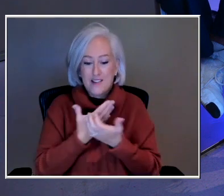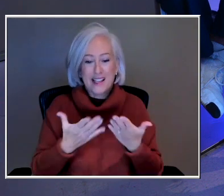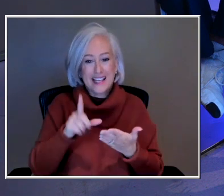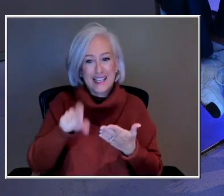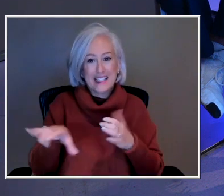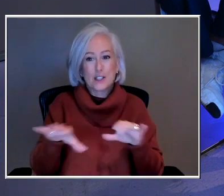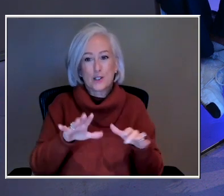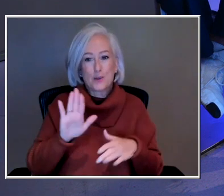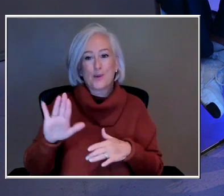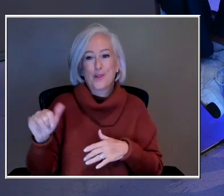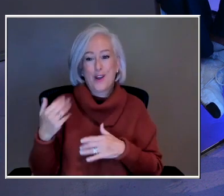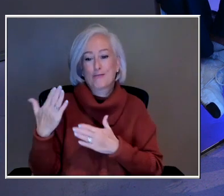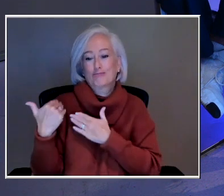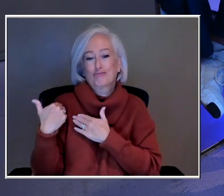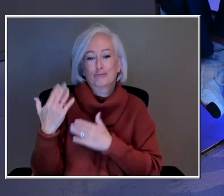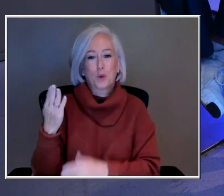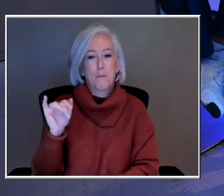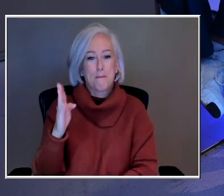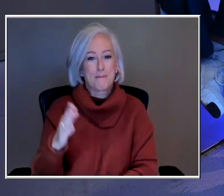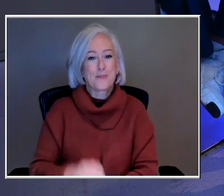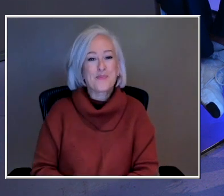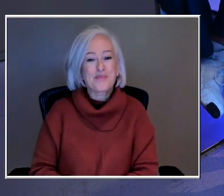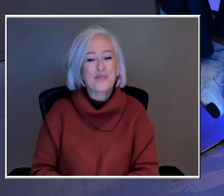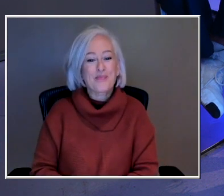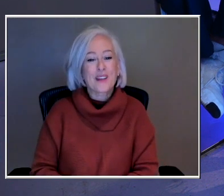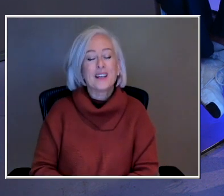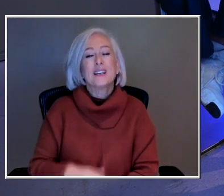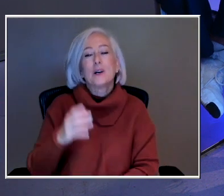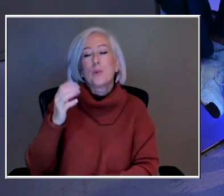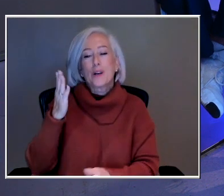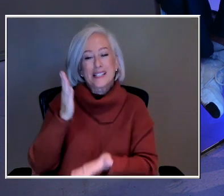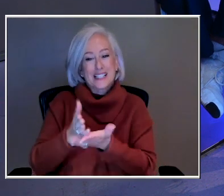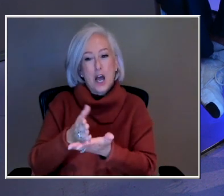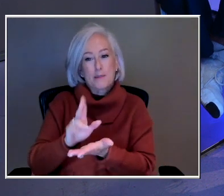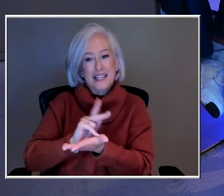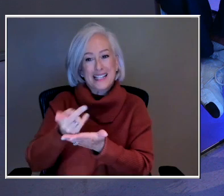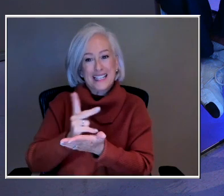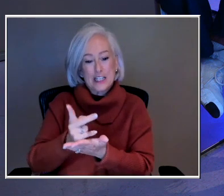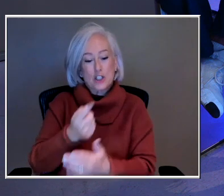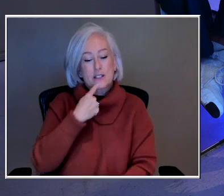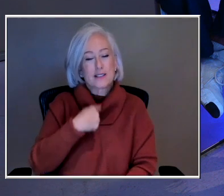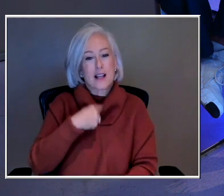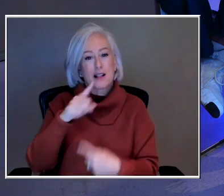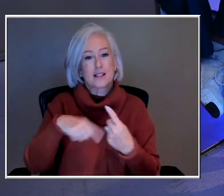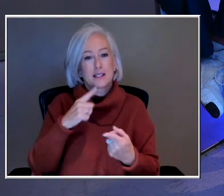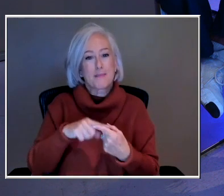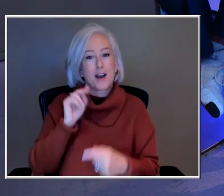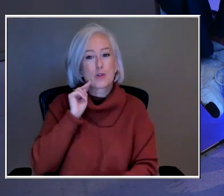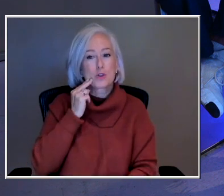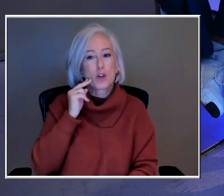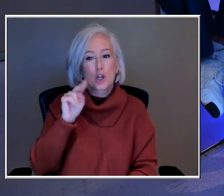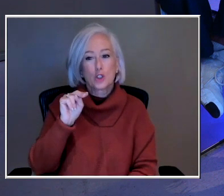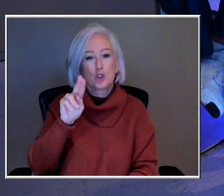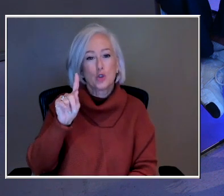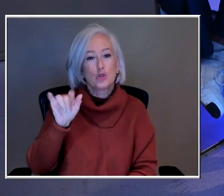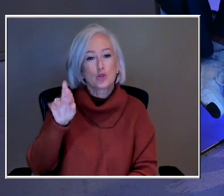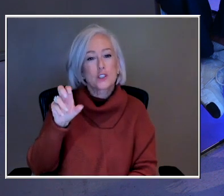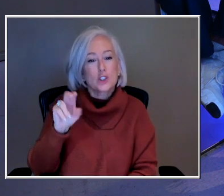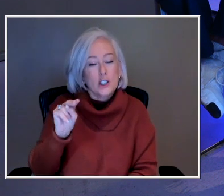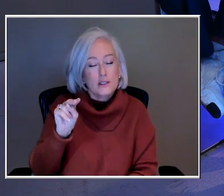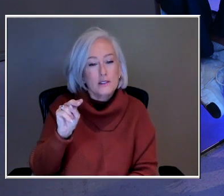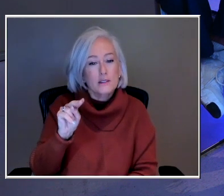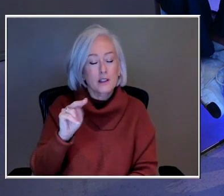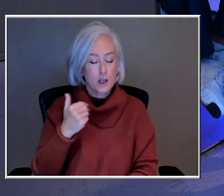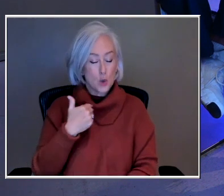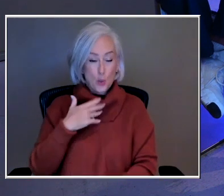field. So we left off in the kitchen. Let's pick it up when it comes to nutrition, shall we? And are there different needs for